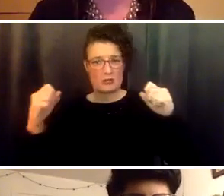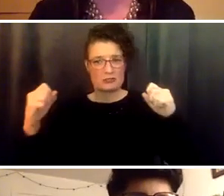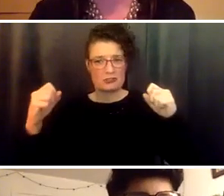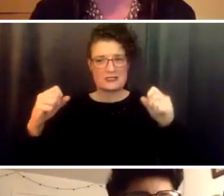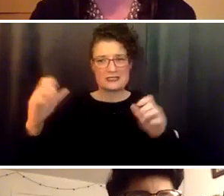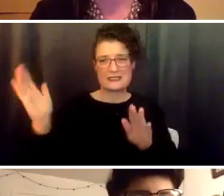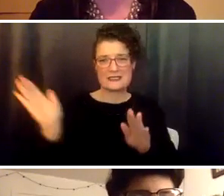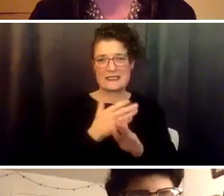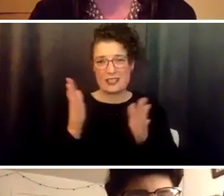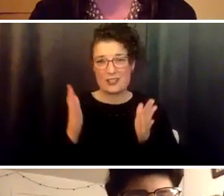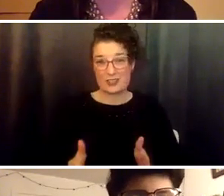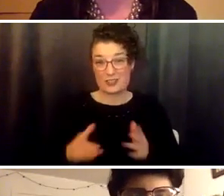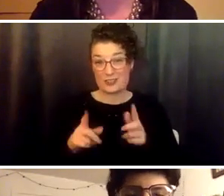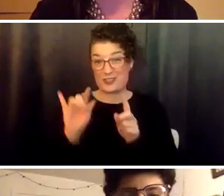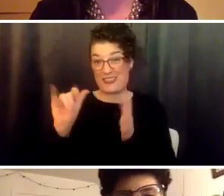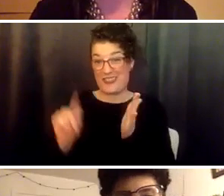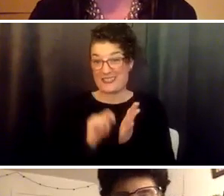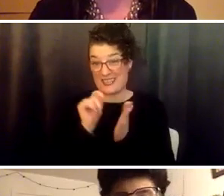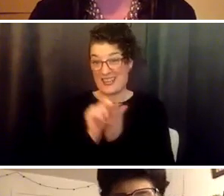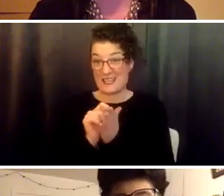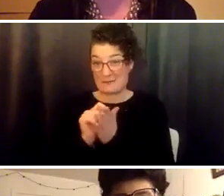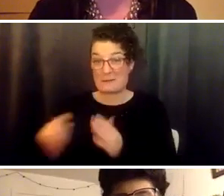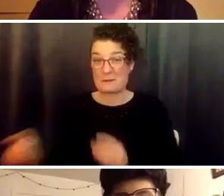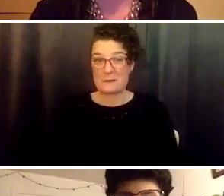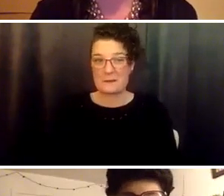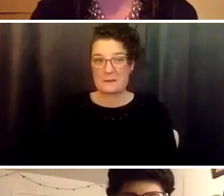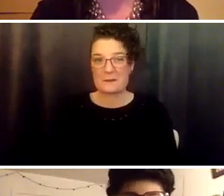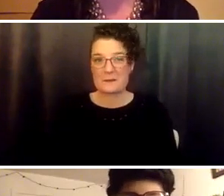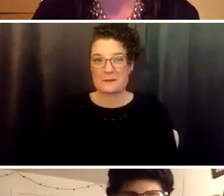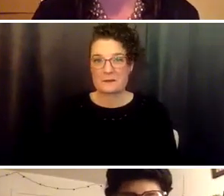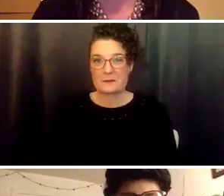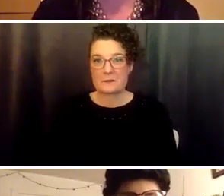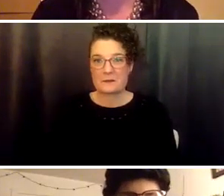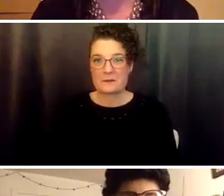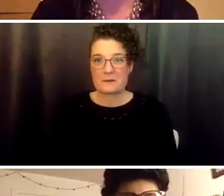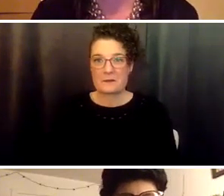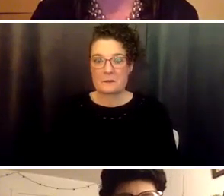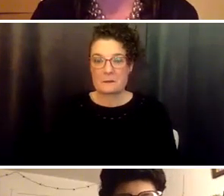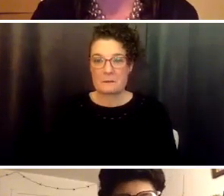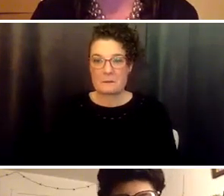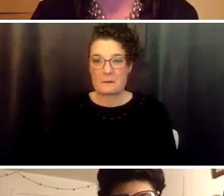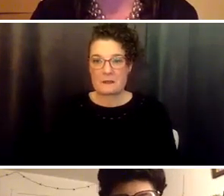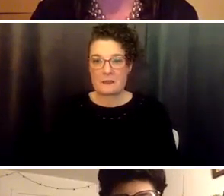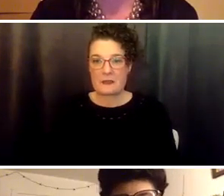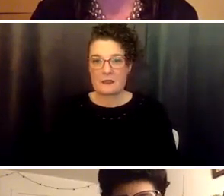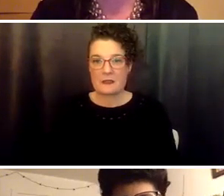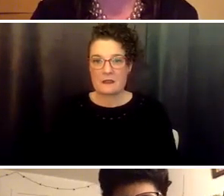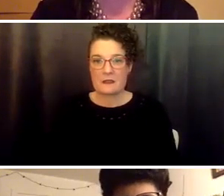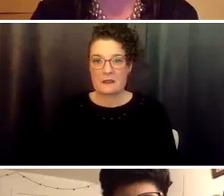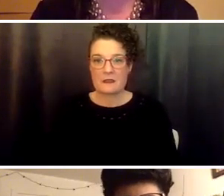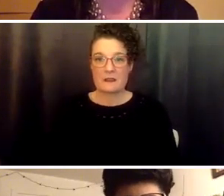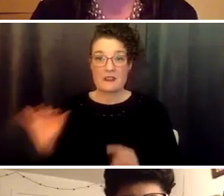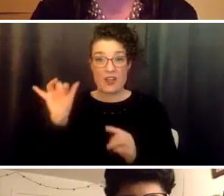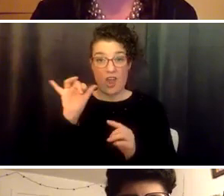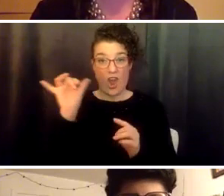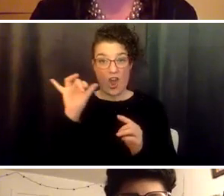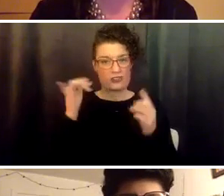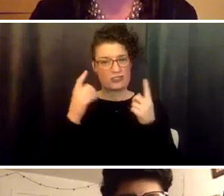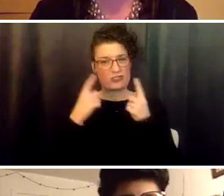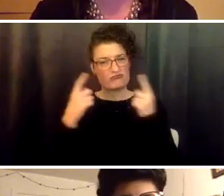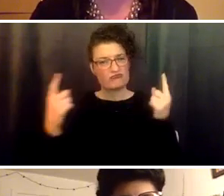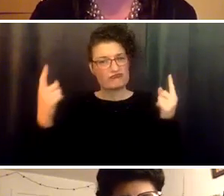singer during that time, and was also known for sort of defying